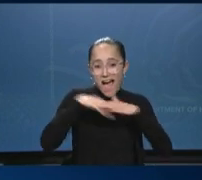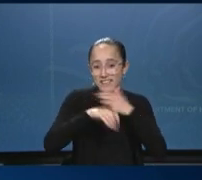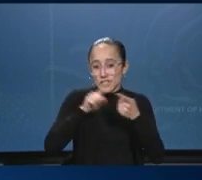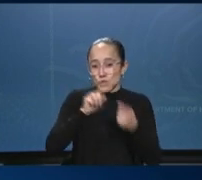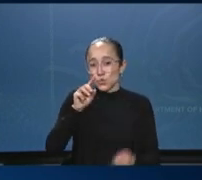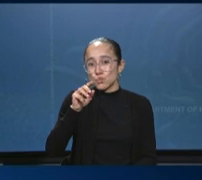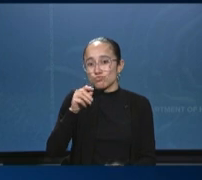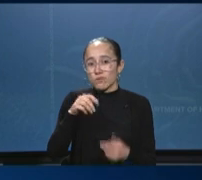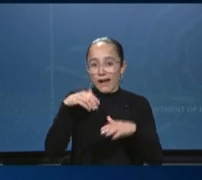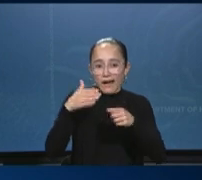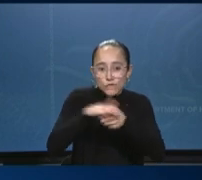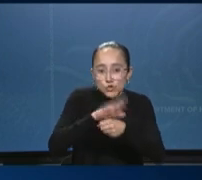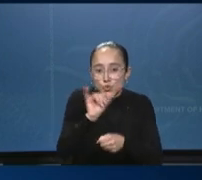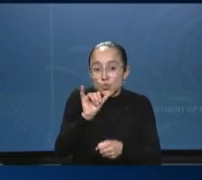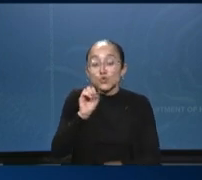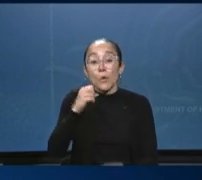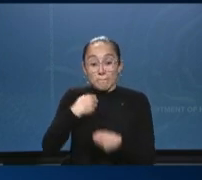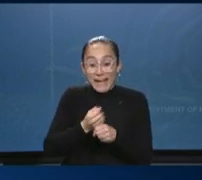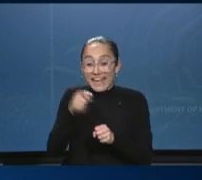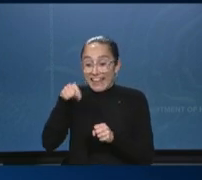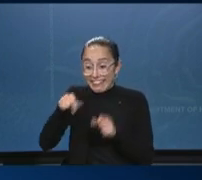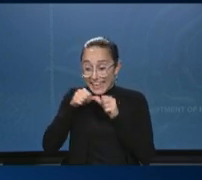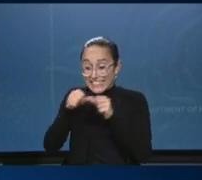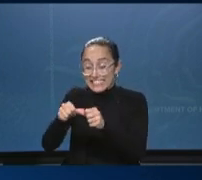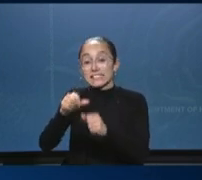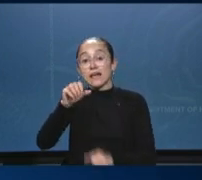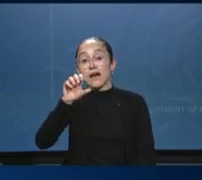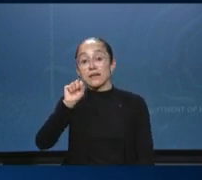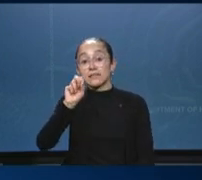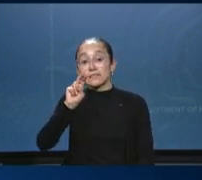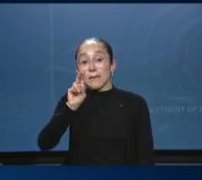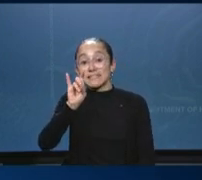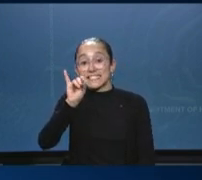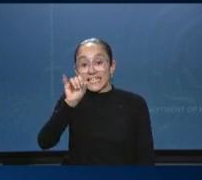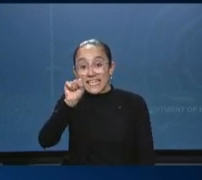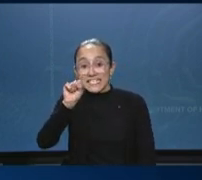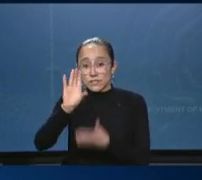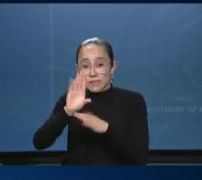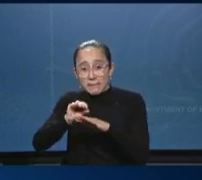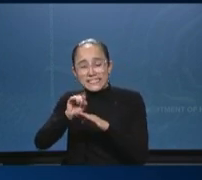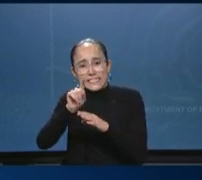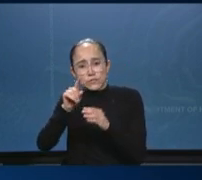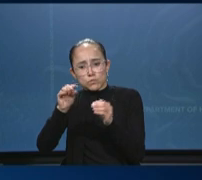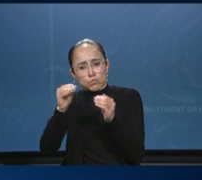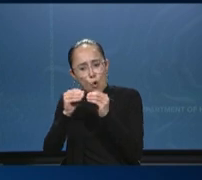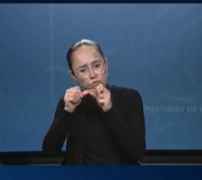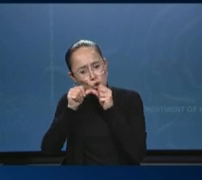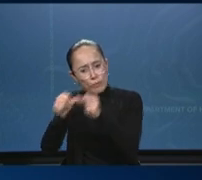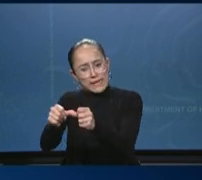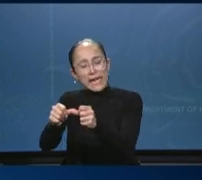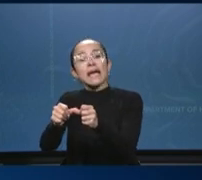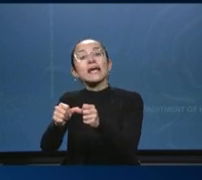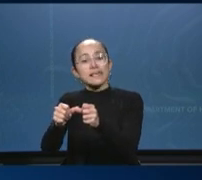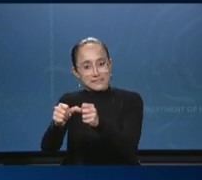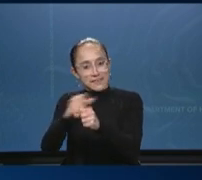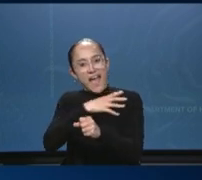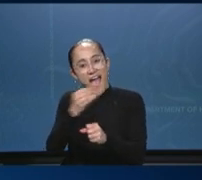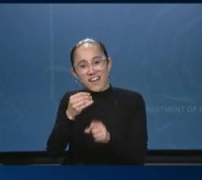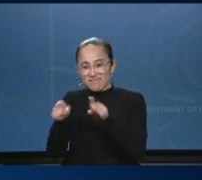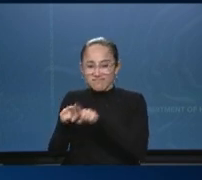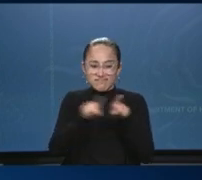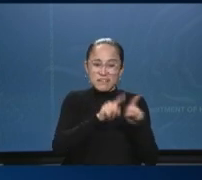the subsidies on the marketplace permanent, which is also part of Build Back Better, as is coverage expansion. And then on the Medicaid